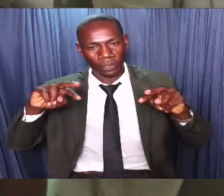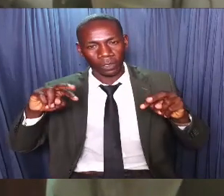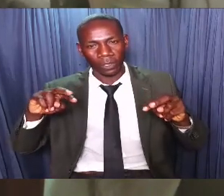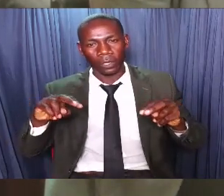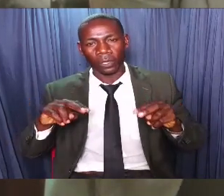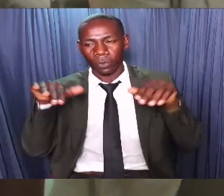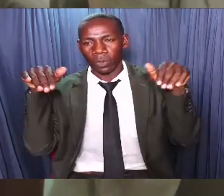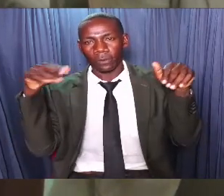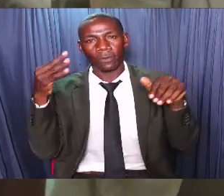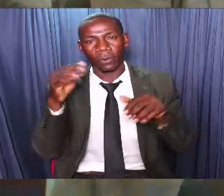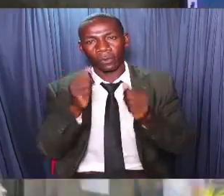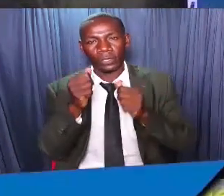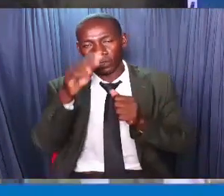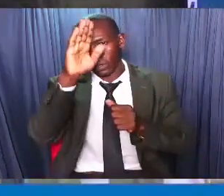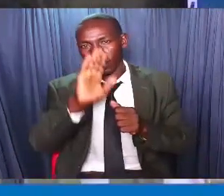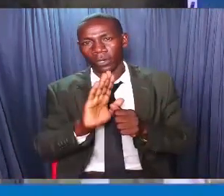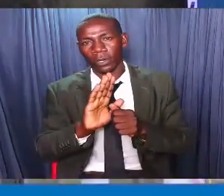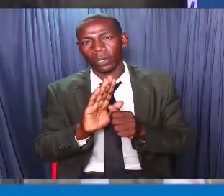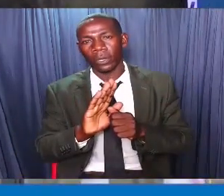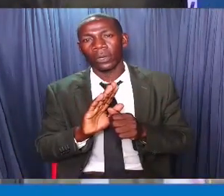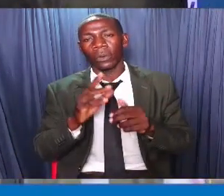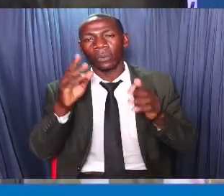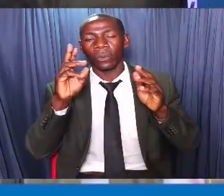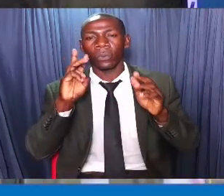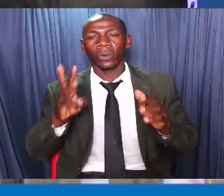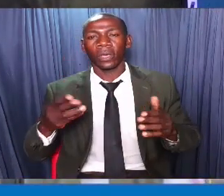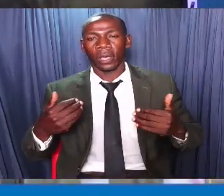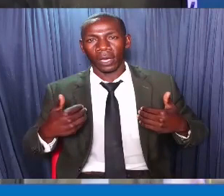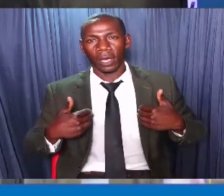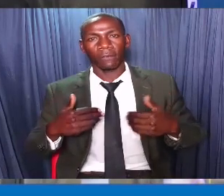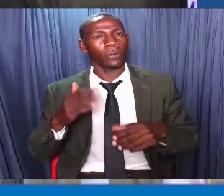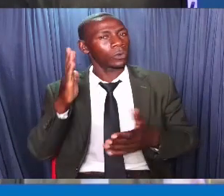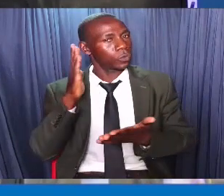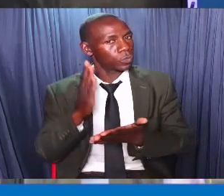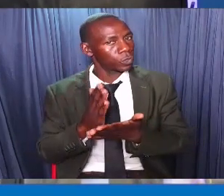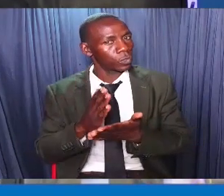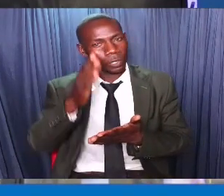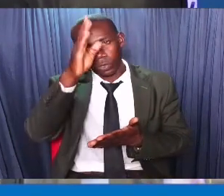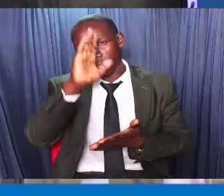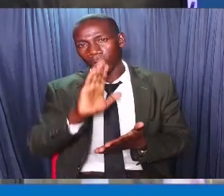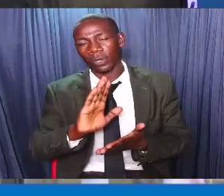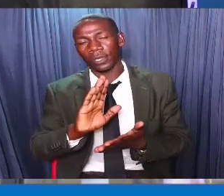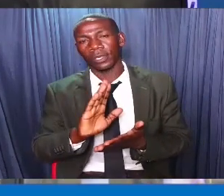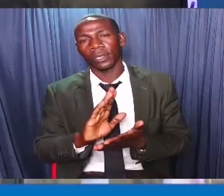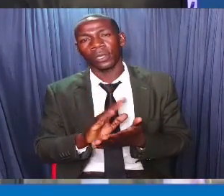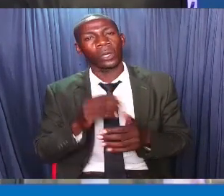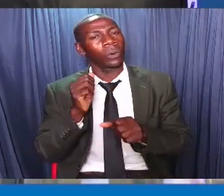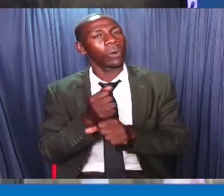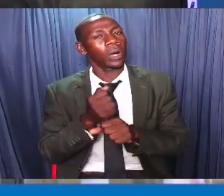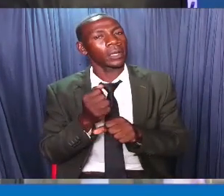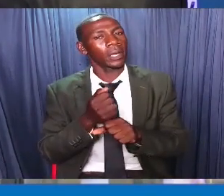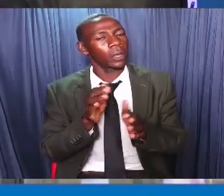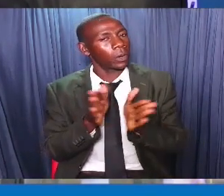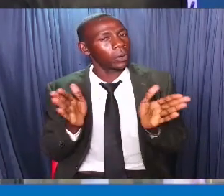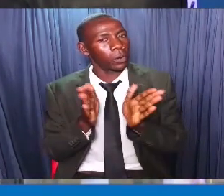Wangojea Mungu yupi? Which God are you waiting Tuna for? Tuna Mungu wa hakika, Mungu wa missionary na mama mwanzilishi. We have a certain God. Anafanya kazi wazi